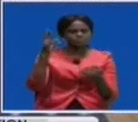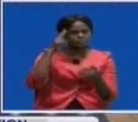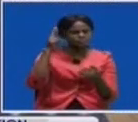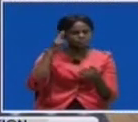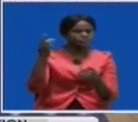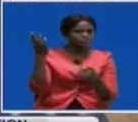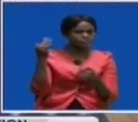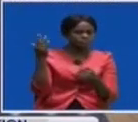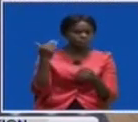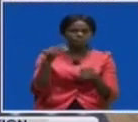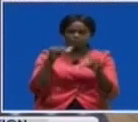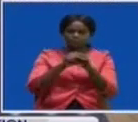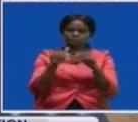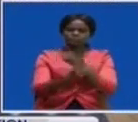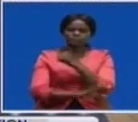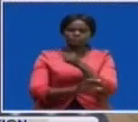and for the country.